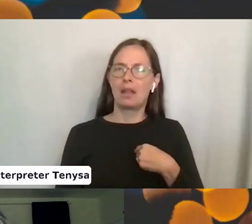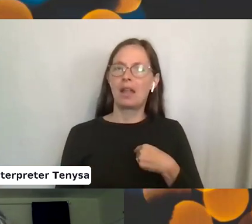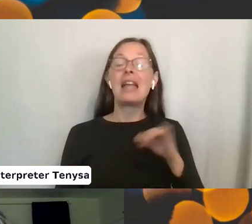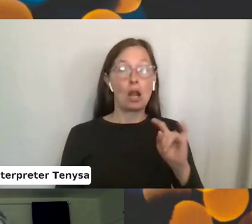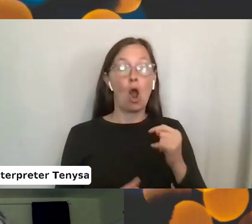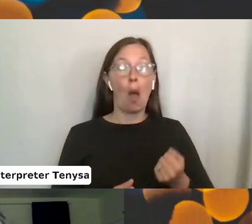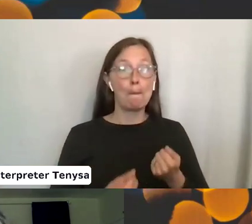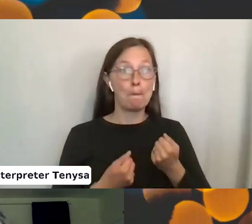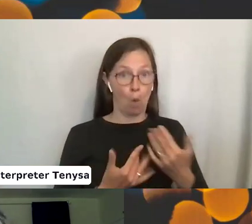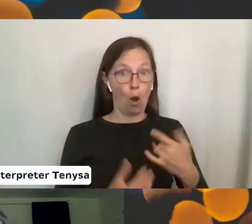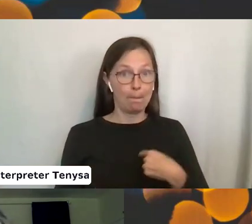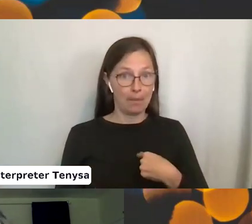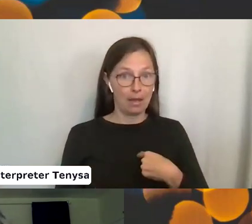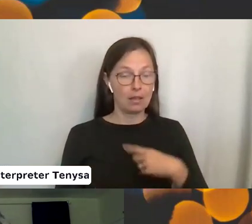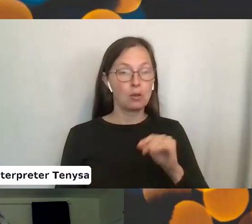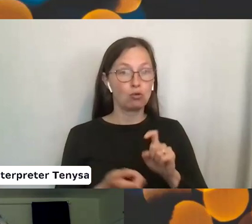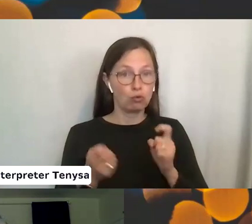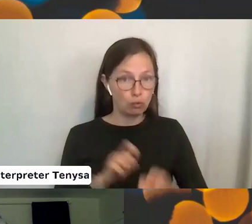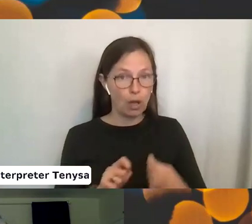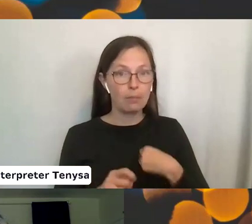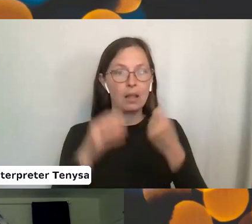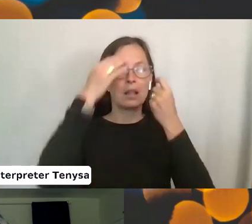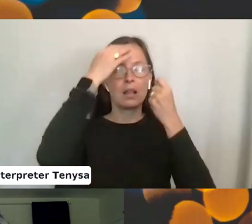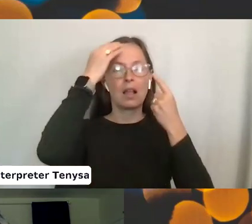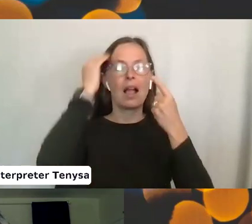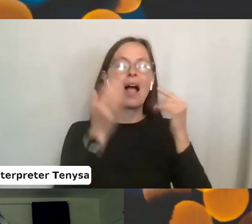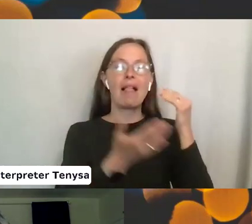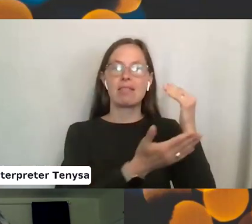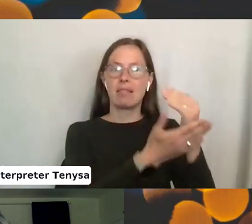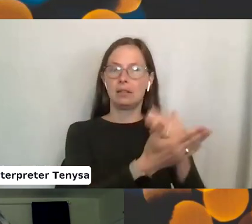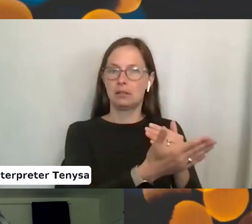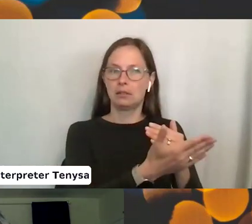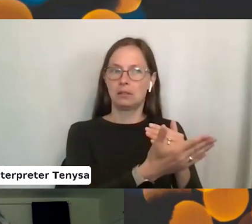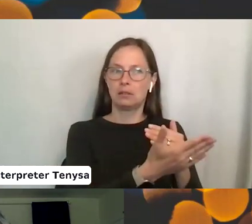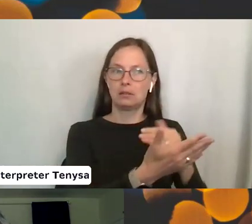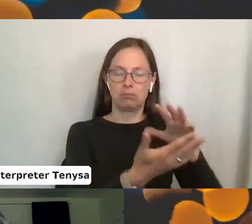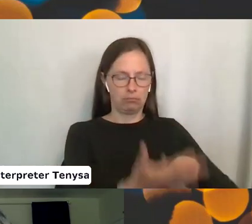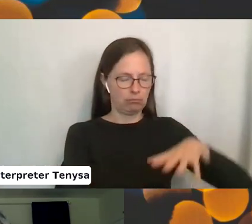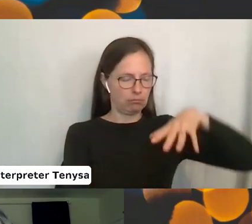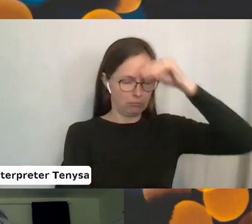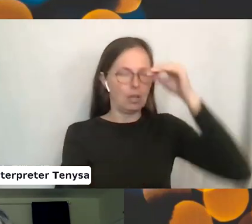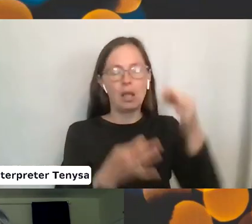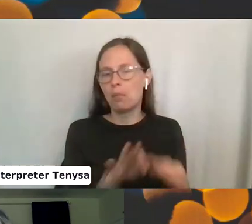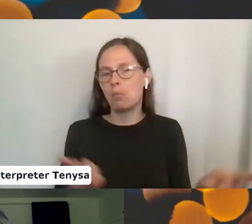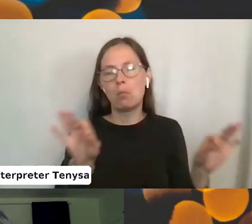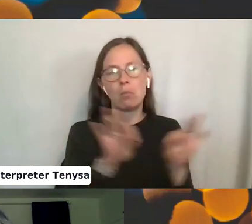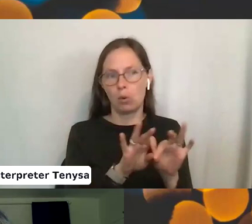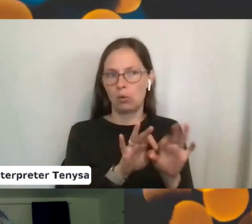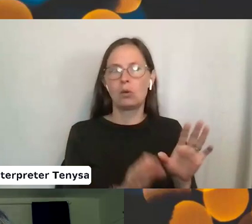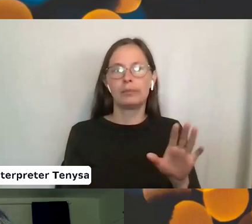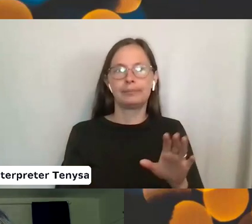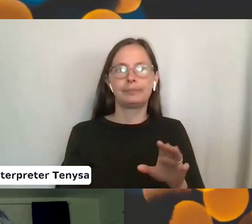irrevocably and changed me. But it was a lesson that was so important. And and this